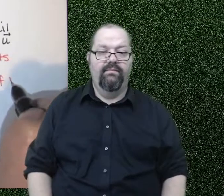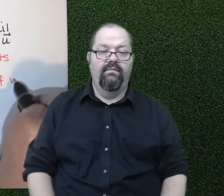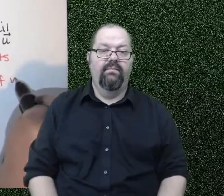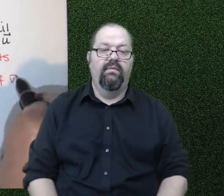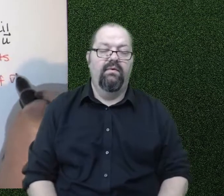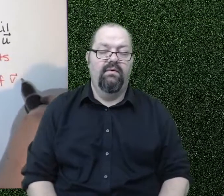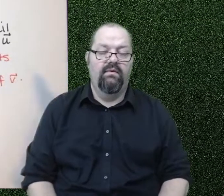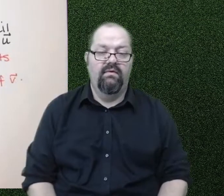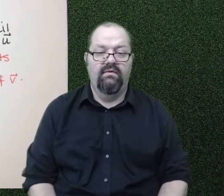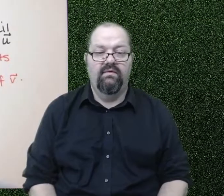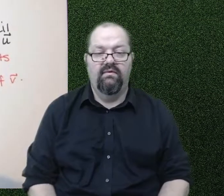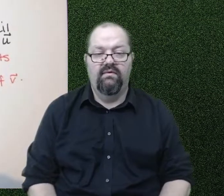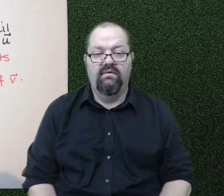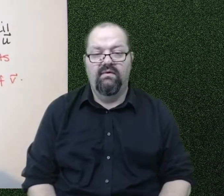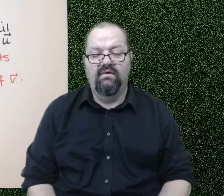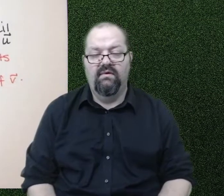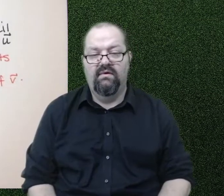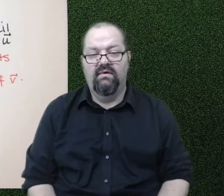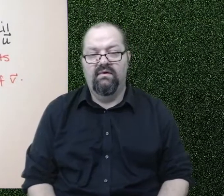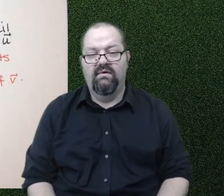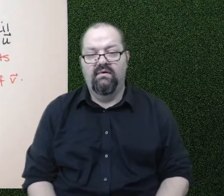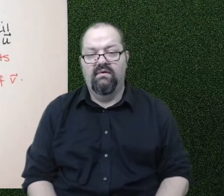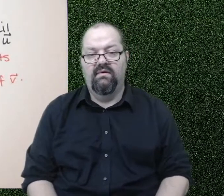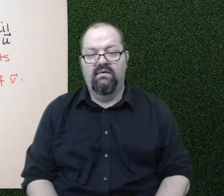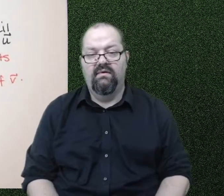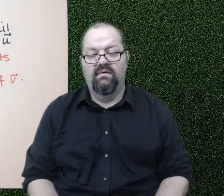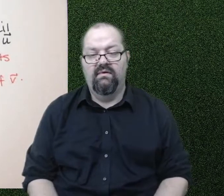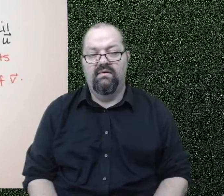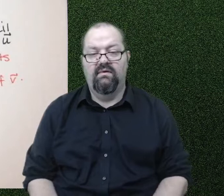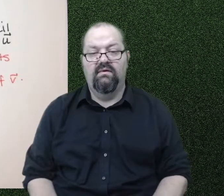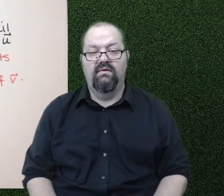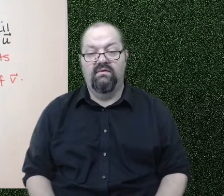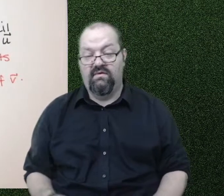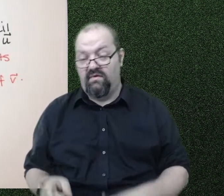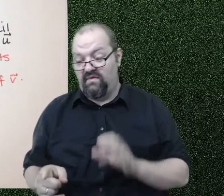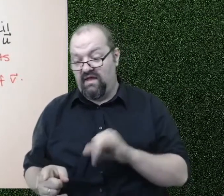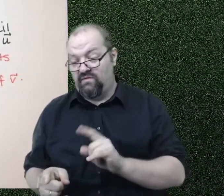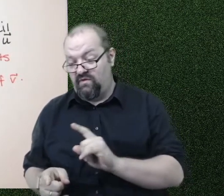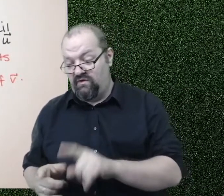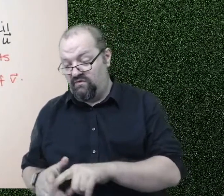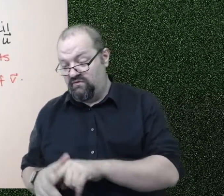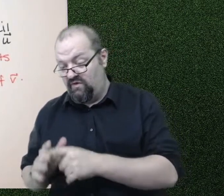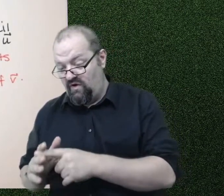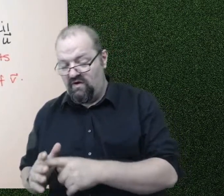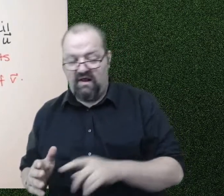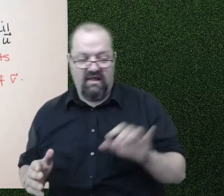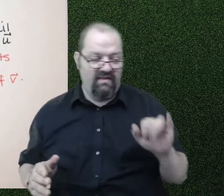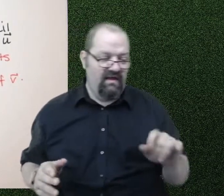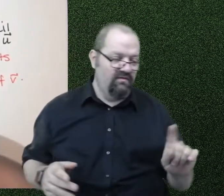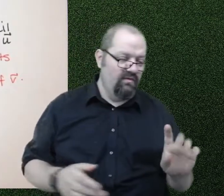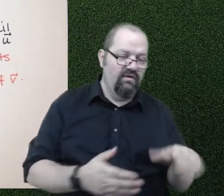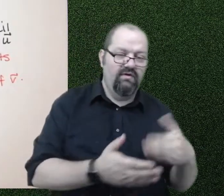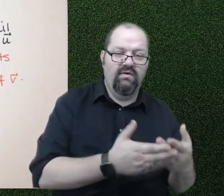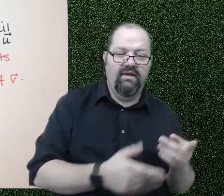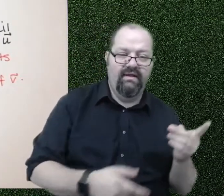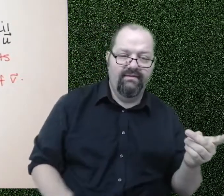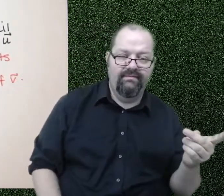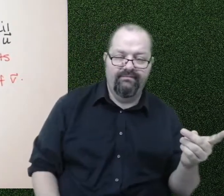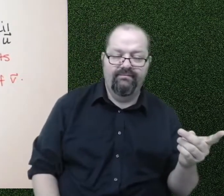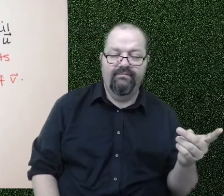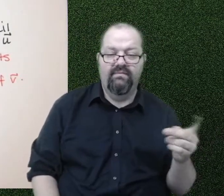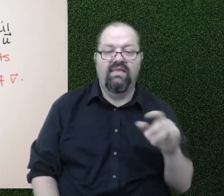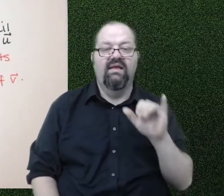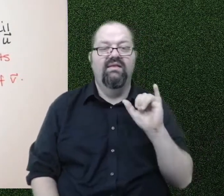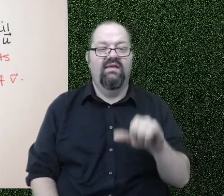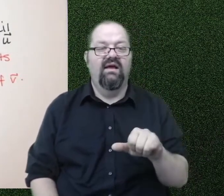I still think it's easier to think of it in terms of displacement. Start where you started, end up where you ended up. You're just going to go that way. That's the vector